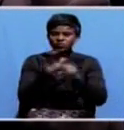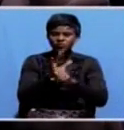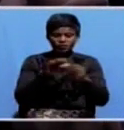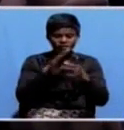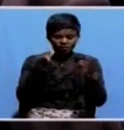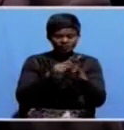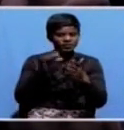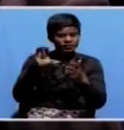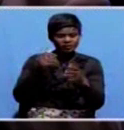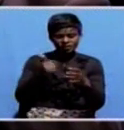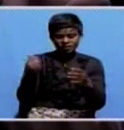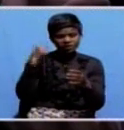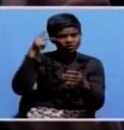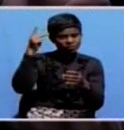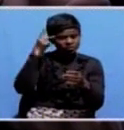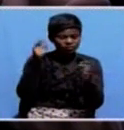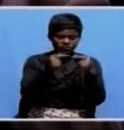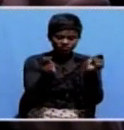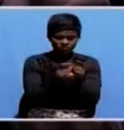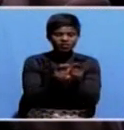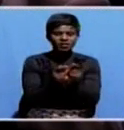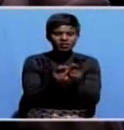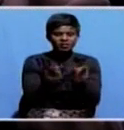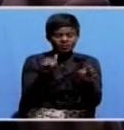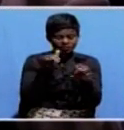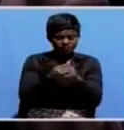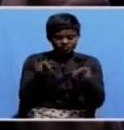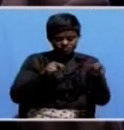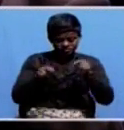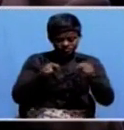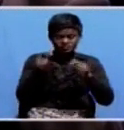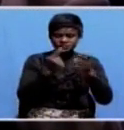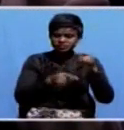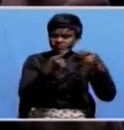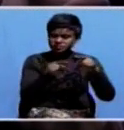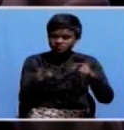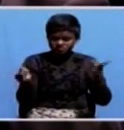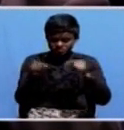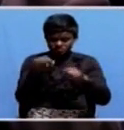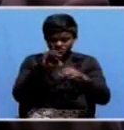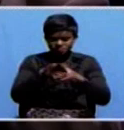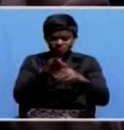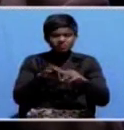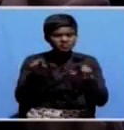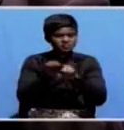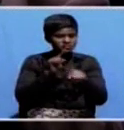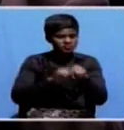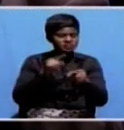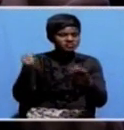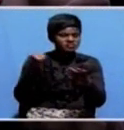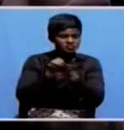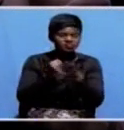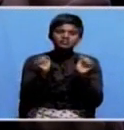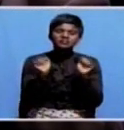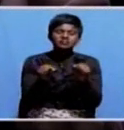of any political party really controls what goes on. If you are elected and not appointed, you are able to